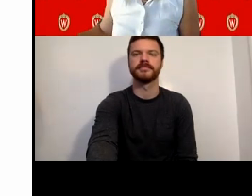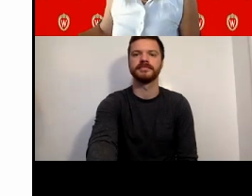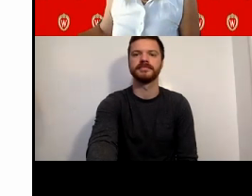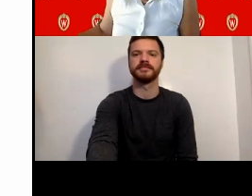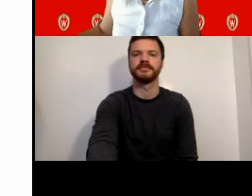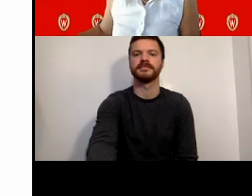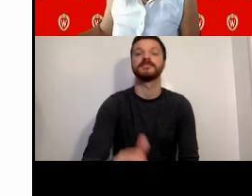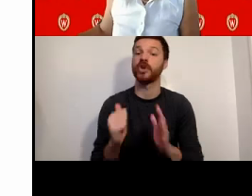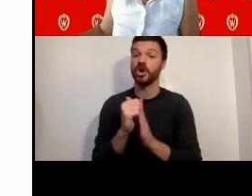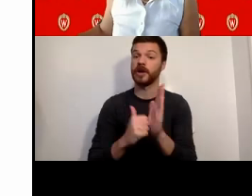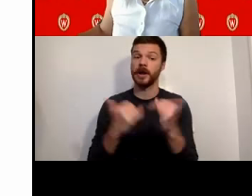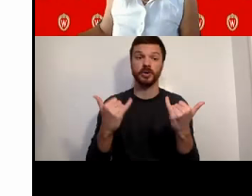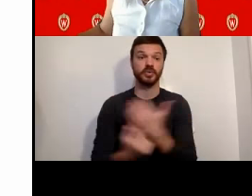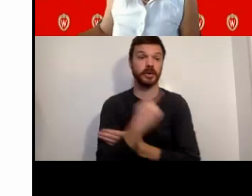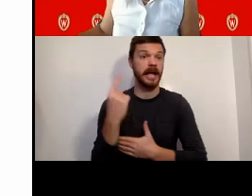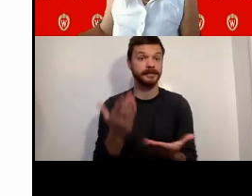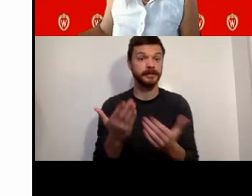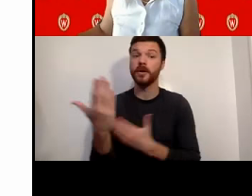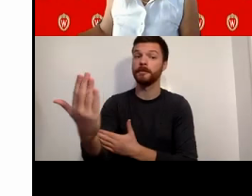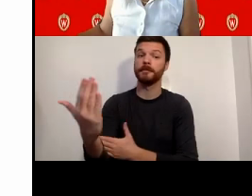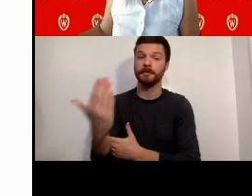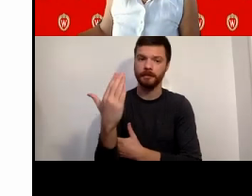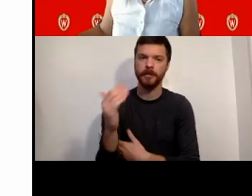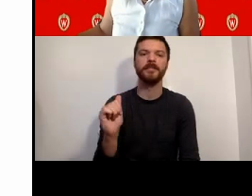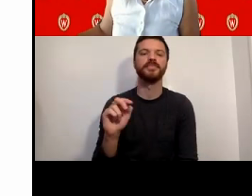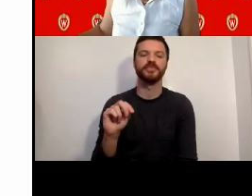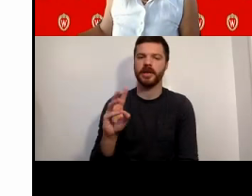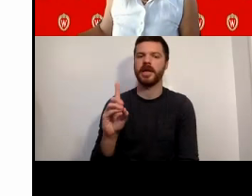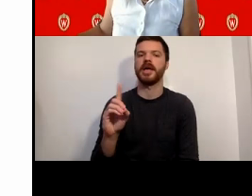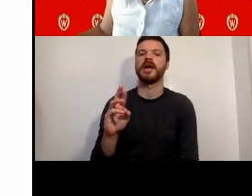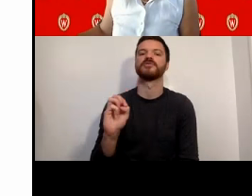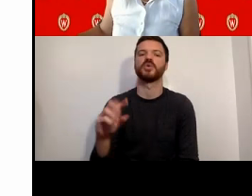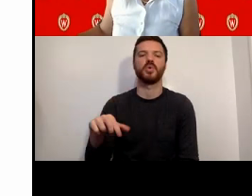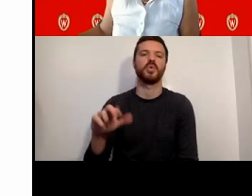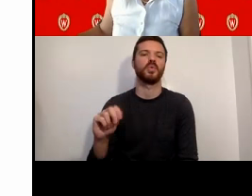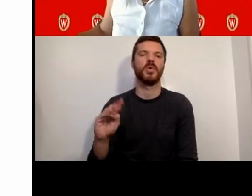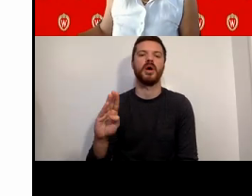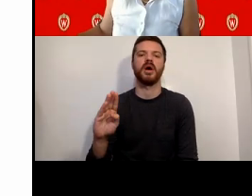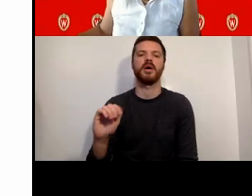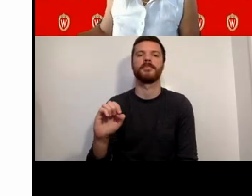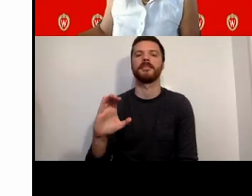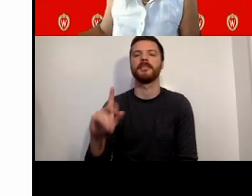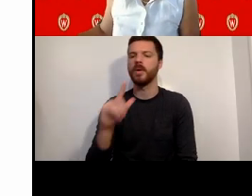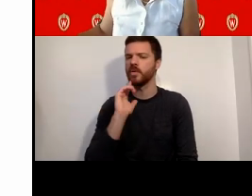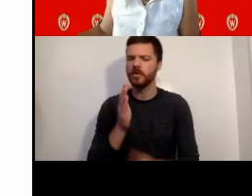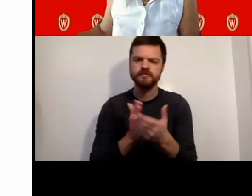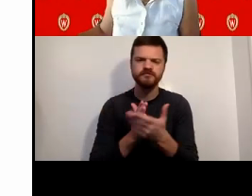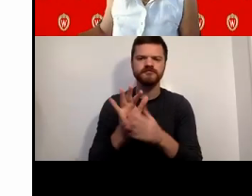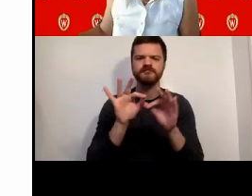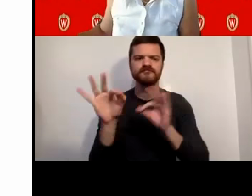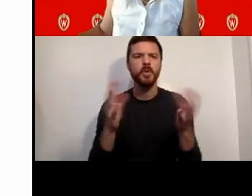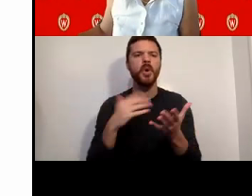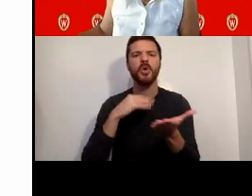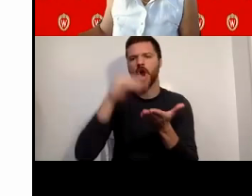in the morning, Dr. Andrew Kwanbach is going to take you through what we learned from yesterday and